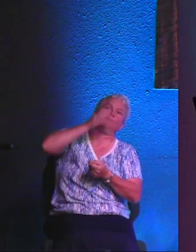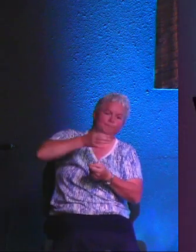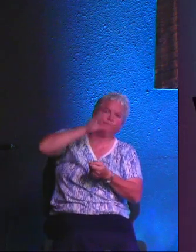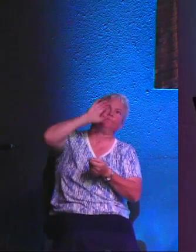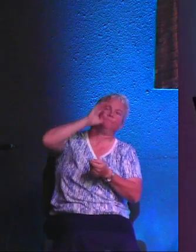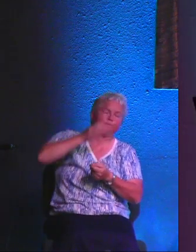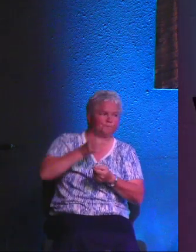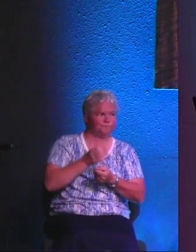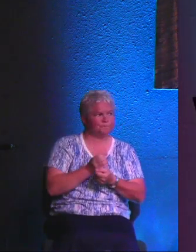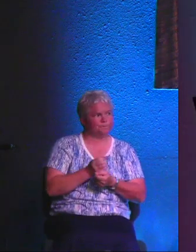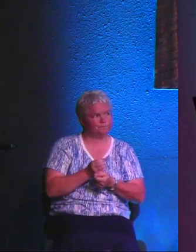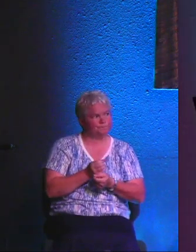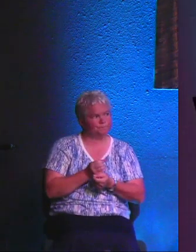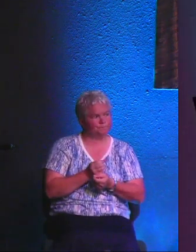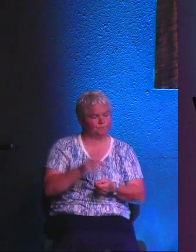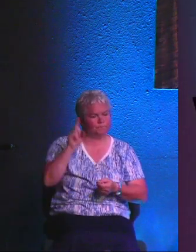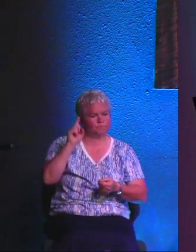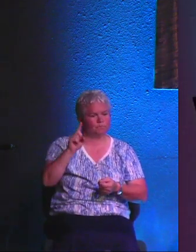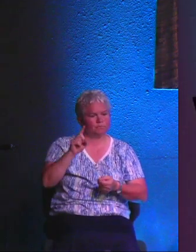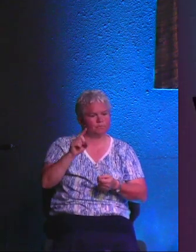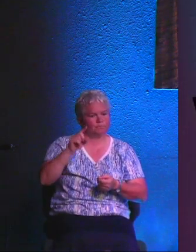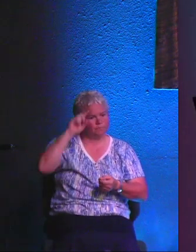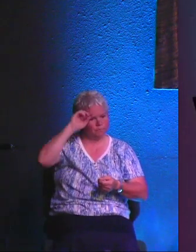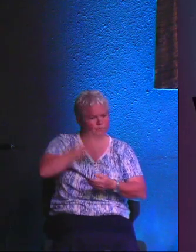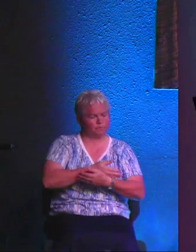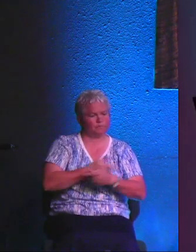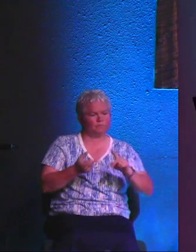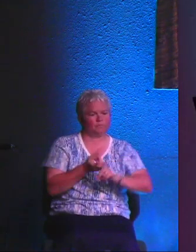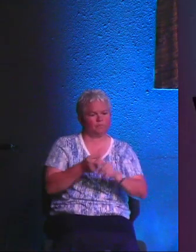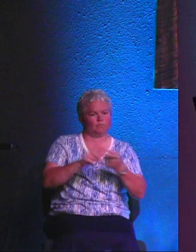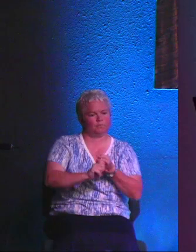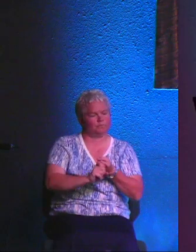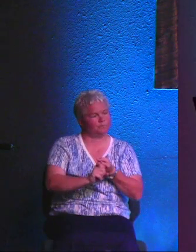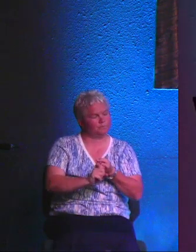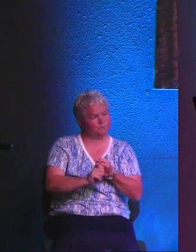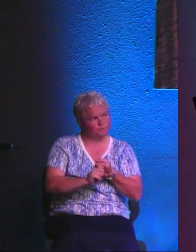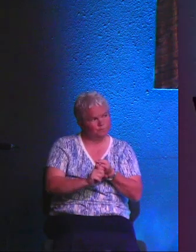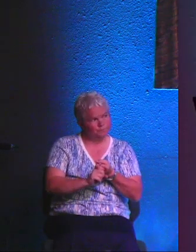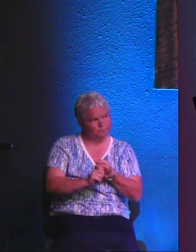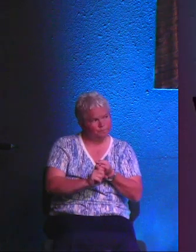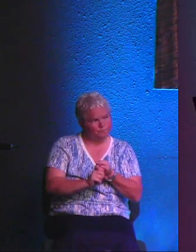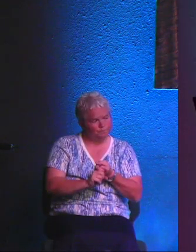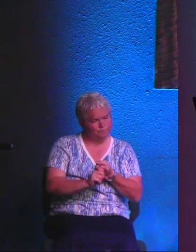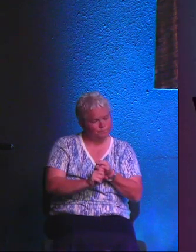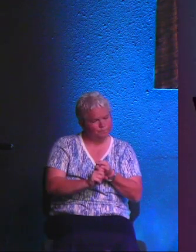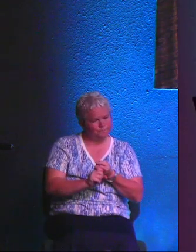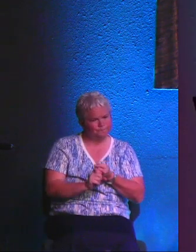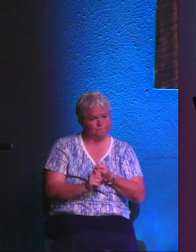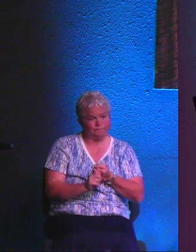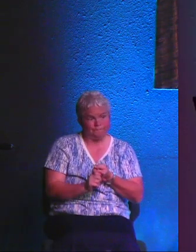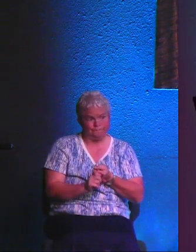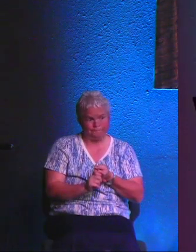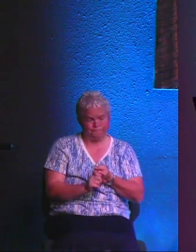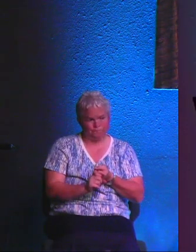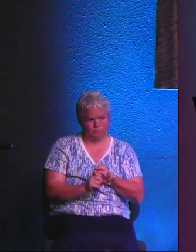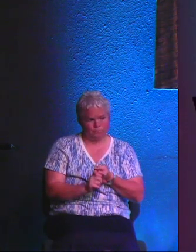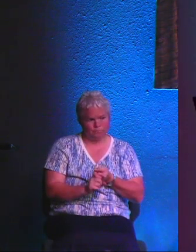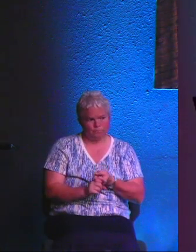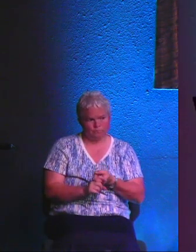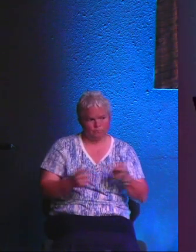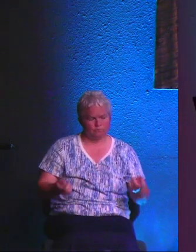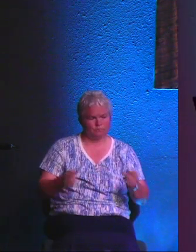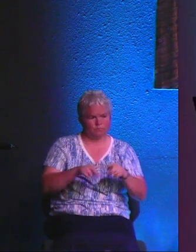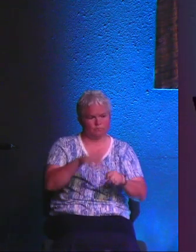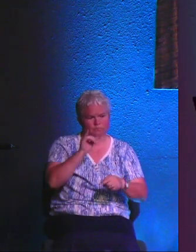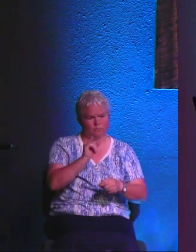weren't making the right choices. My first boyfriend and I ran away to be with him and wasn't going to school and drinking with him. Then